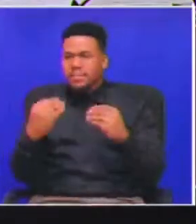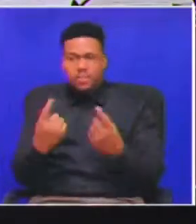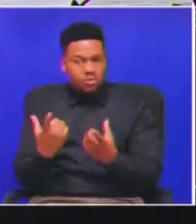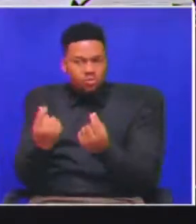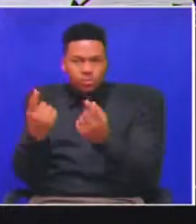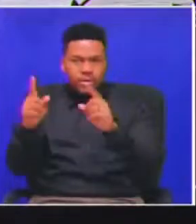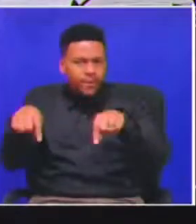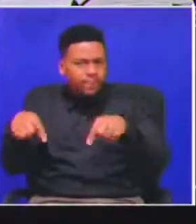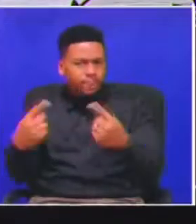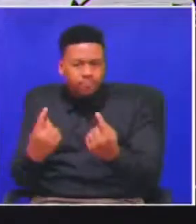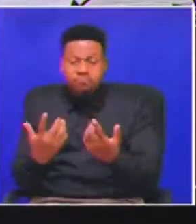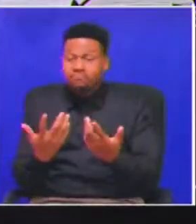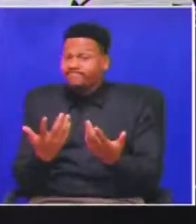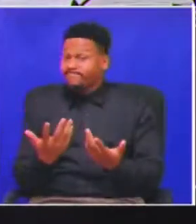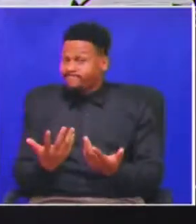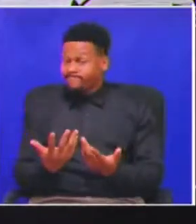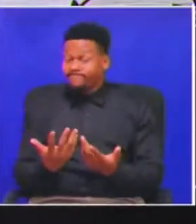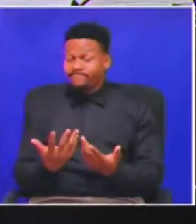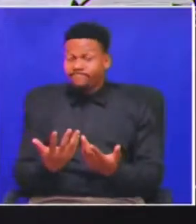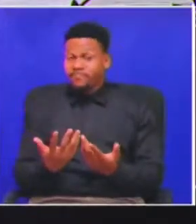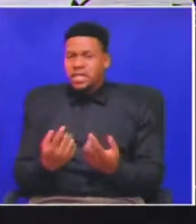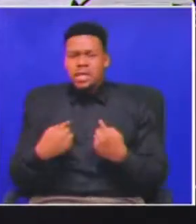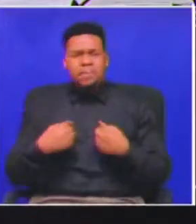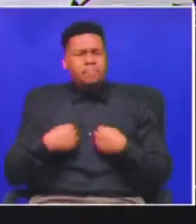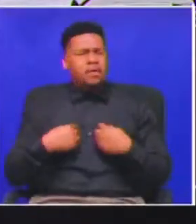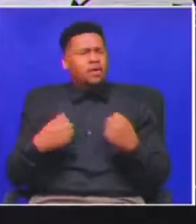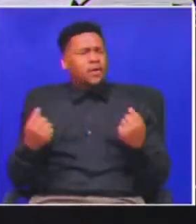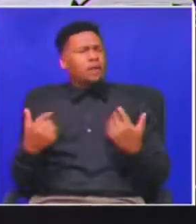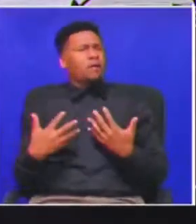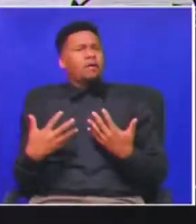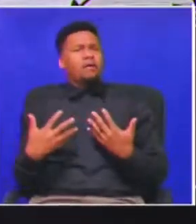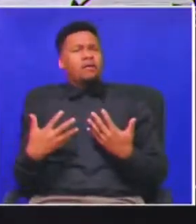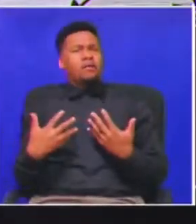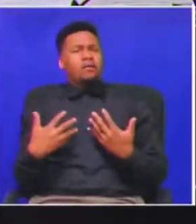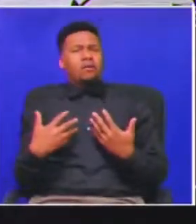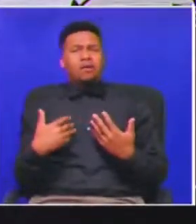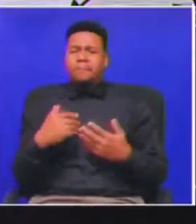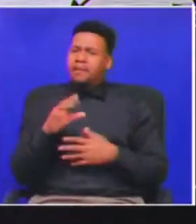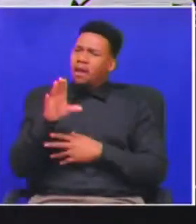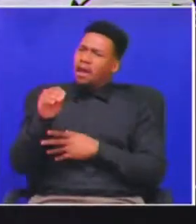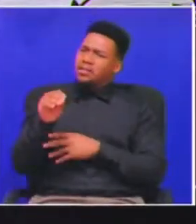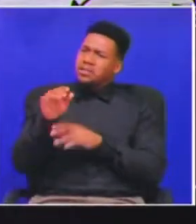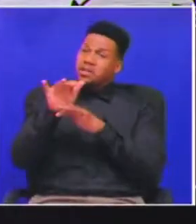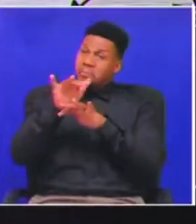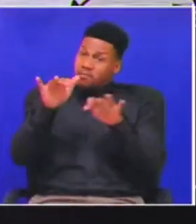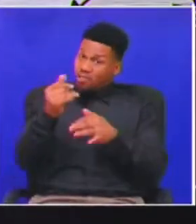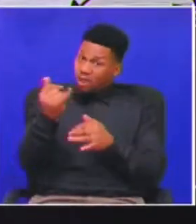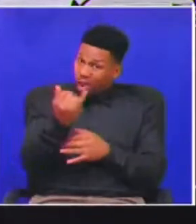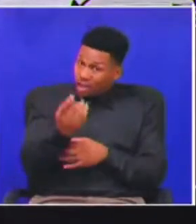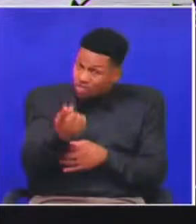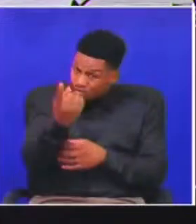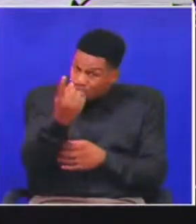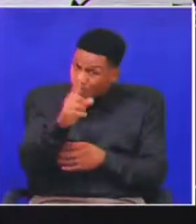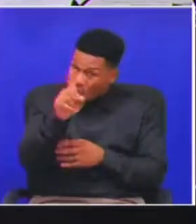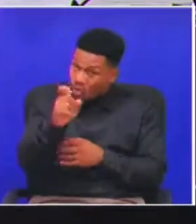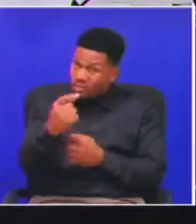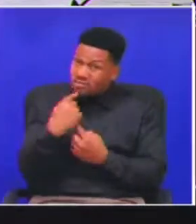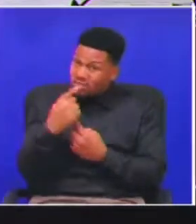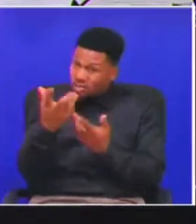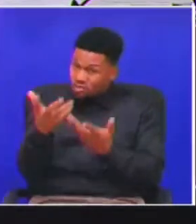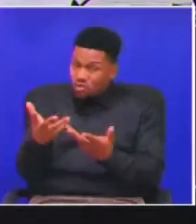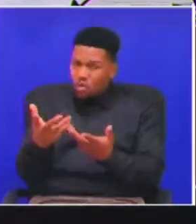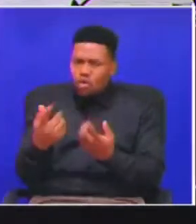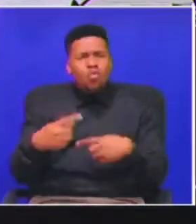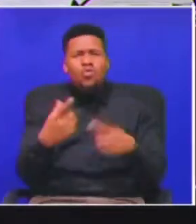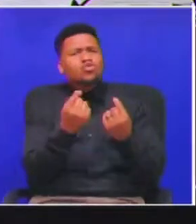ask, when people like you raise this issue, what are we then to do? What should we do? Should we leave things